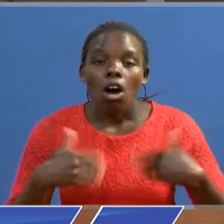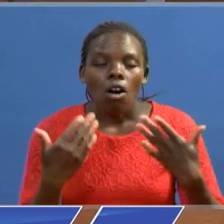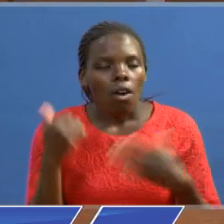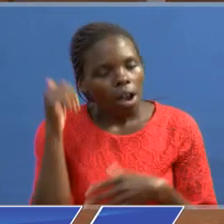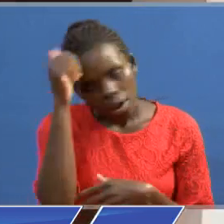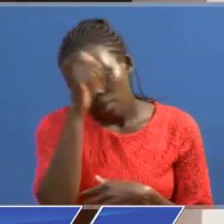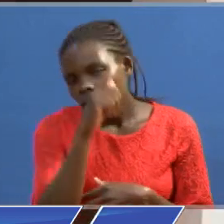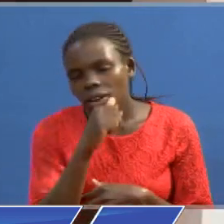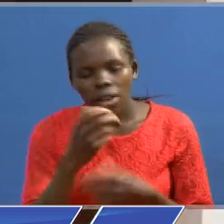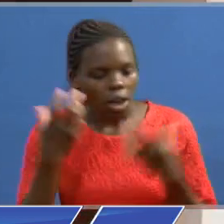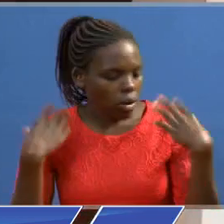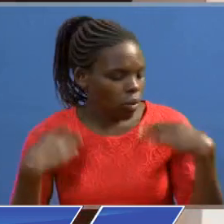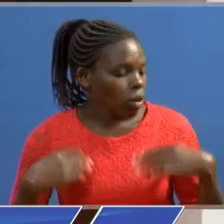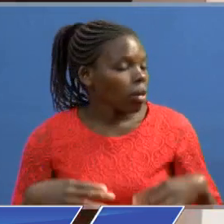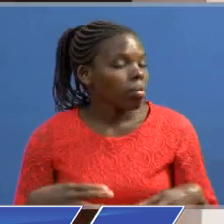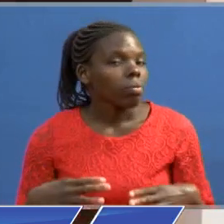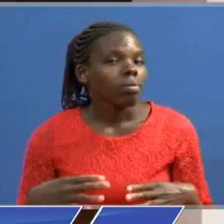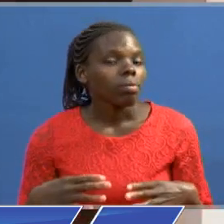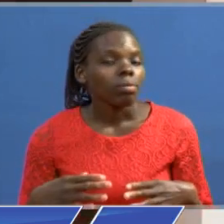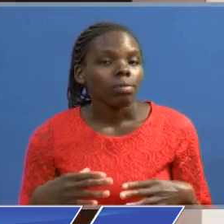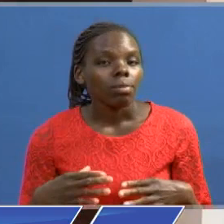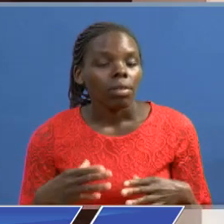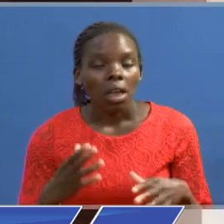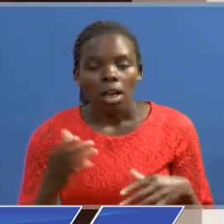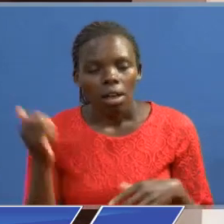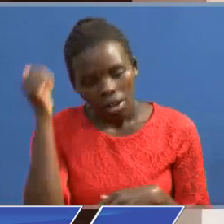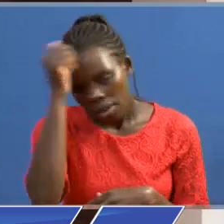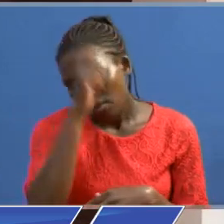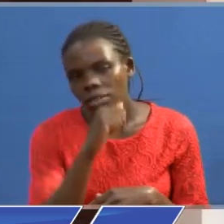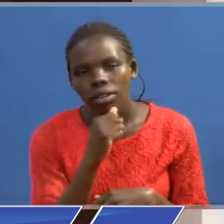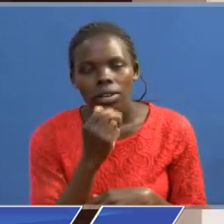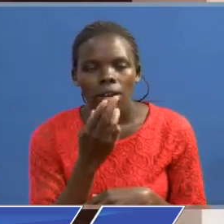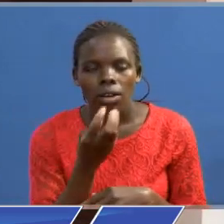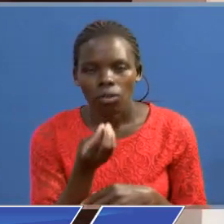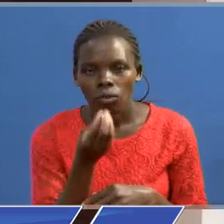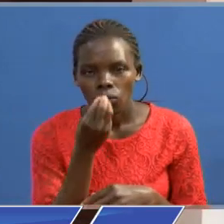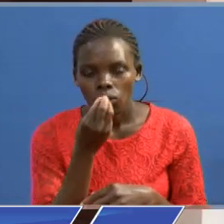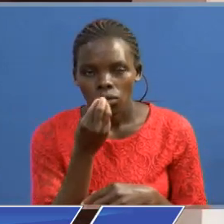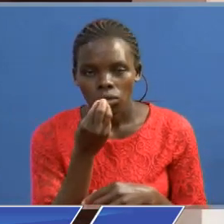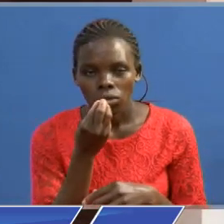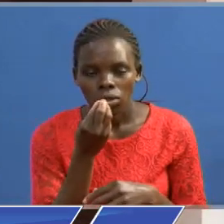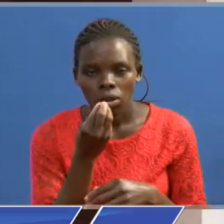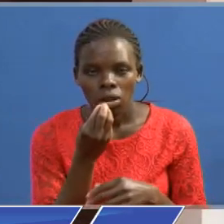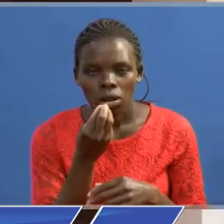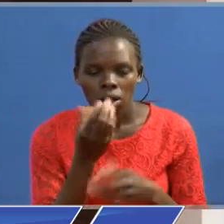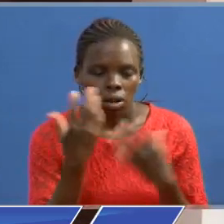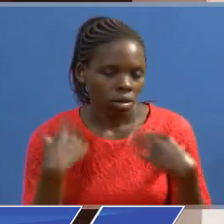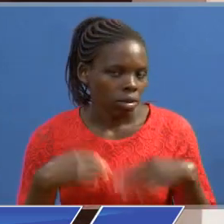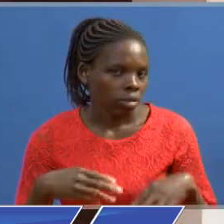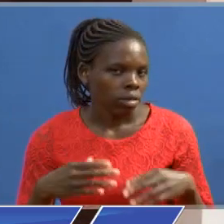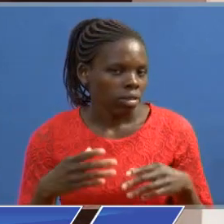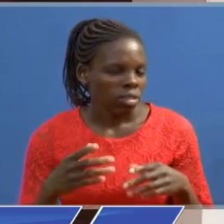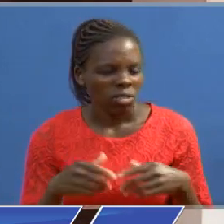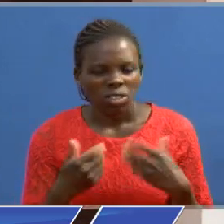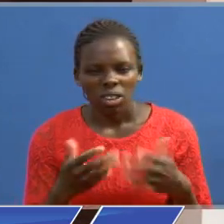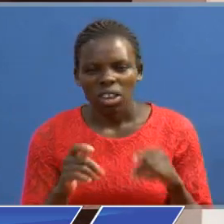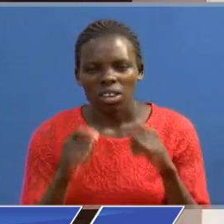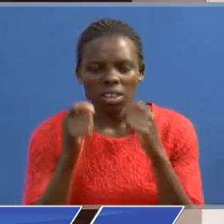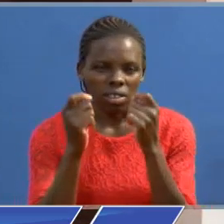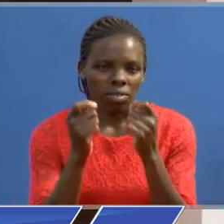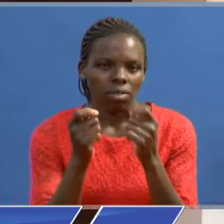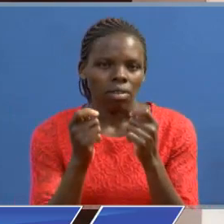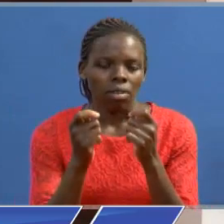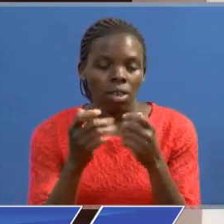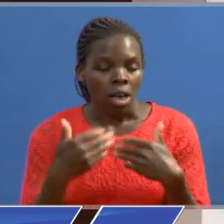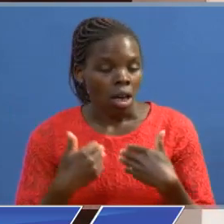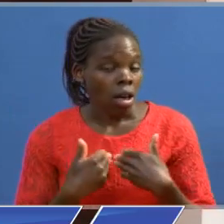we are, our African taste, foods, dressings. The African Day, it's already a gift. We just have